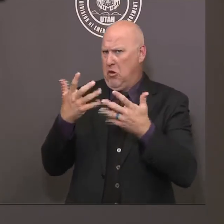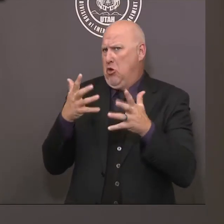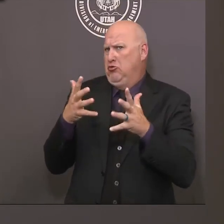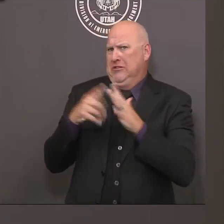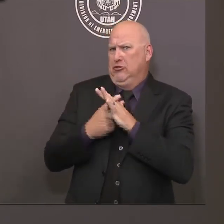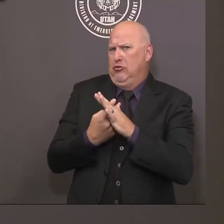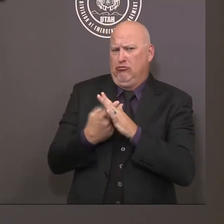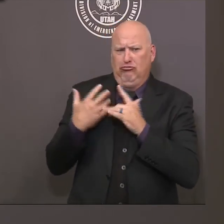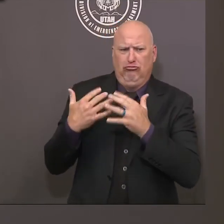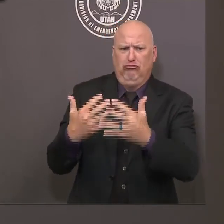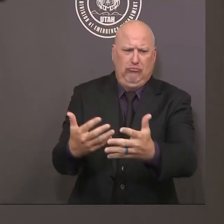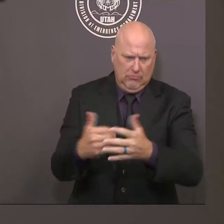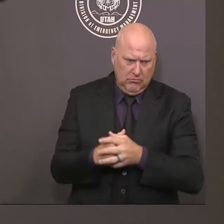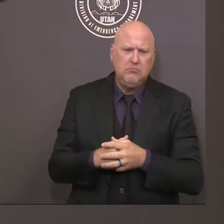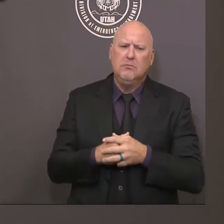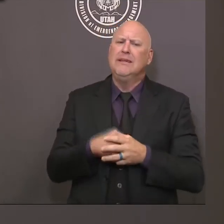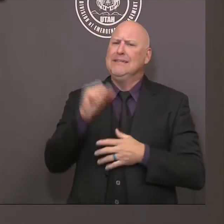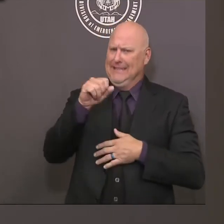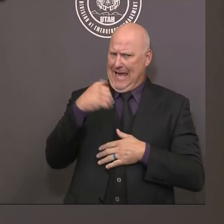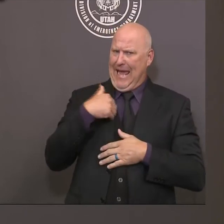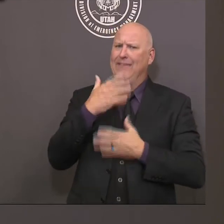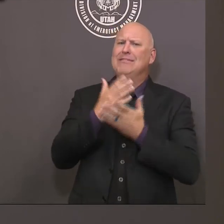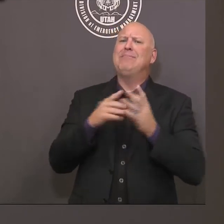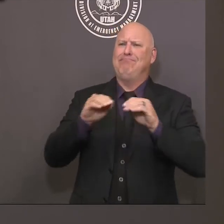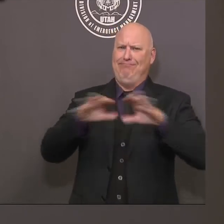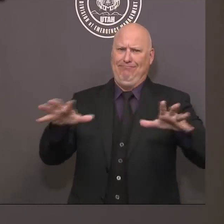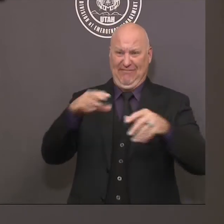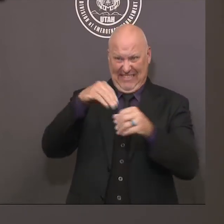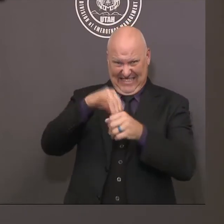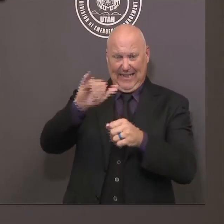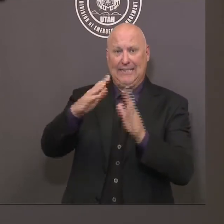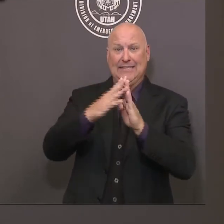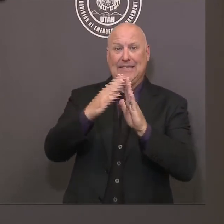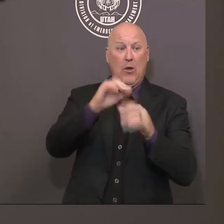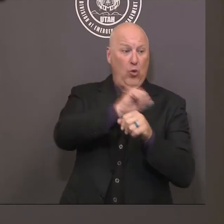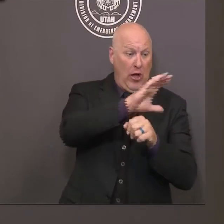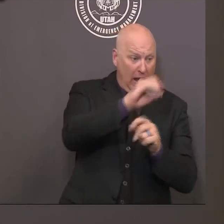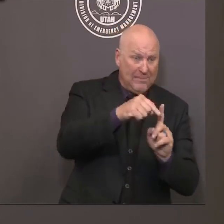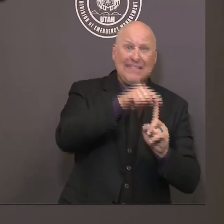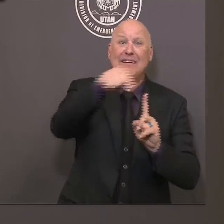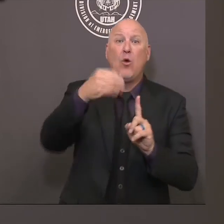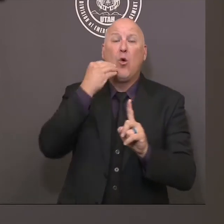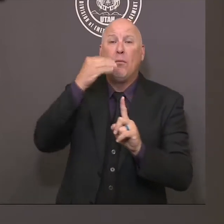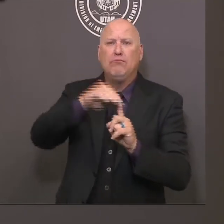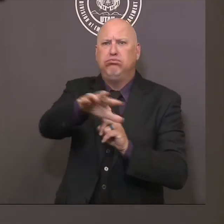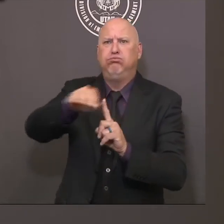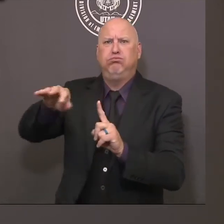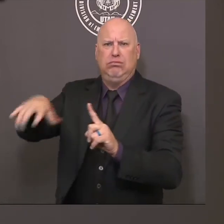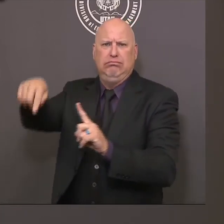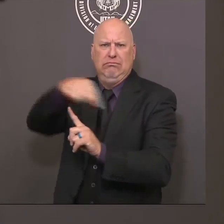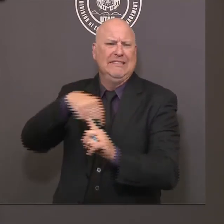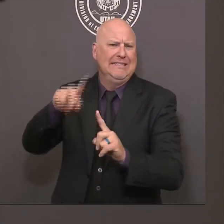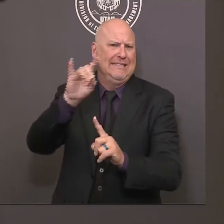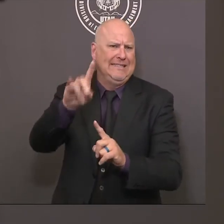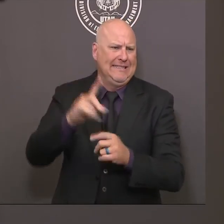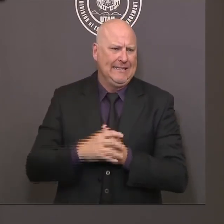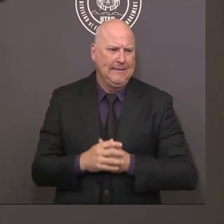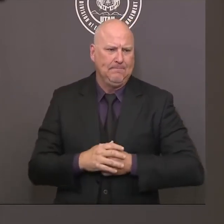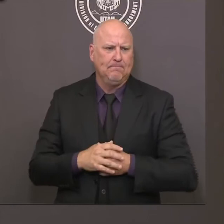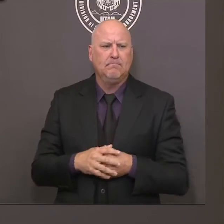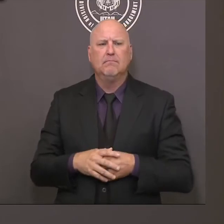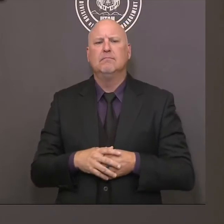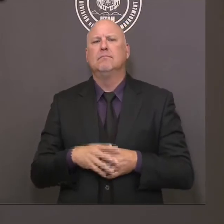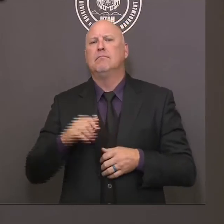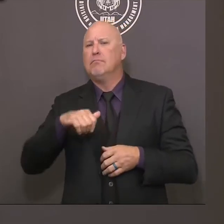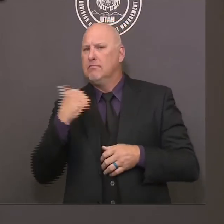spread into the community there, and so it is kind of a larger scale outbreak response up there. And then the last question I have with